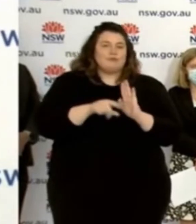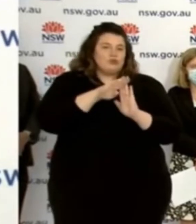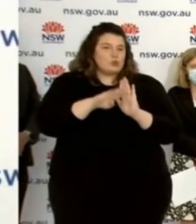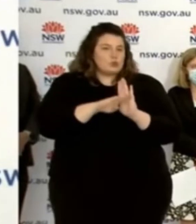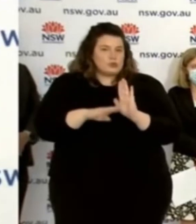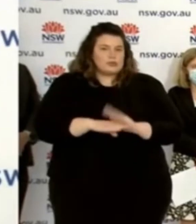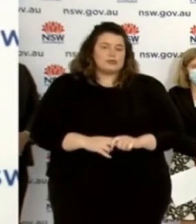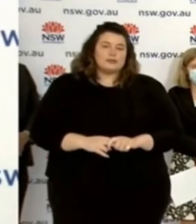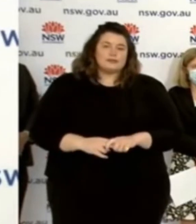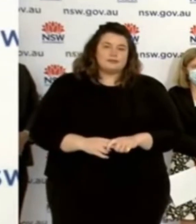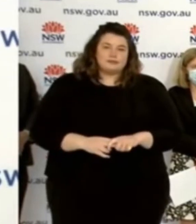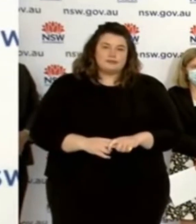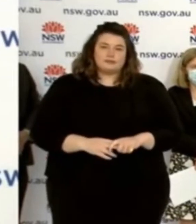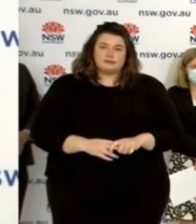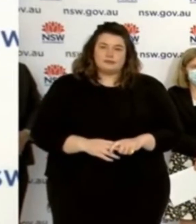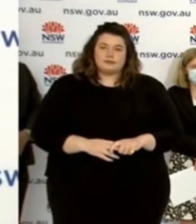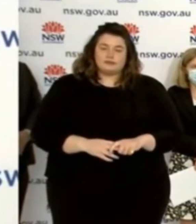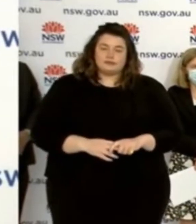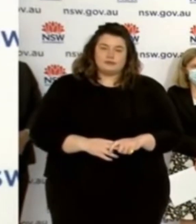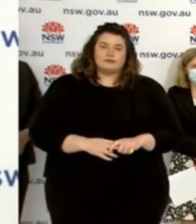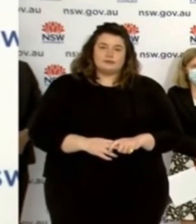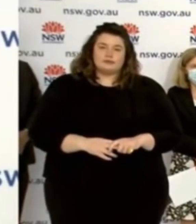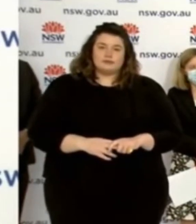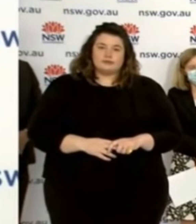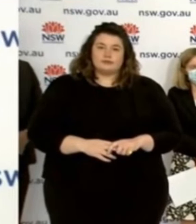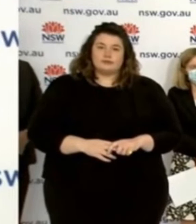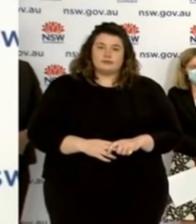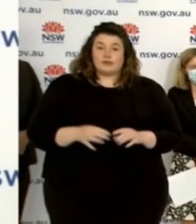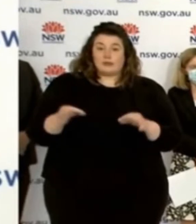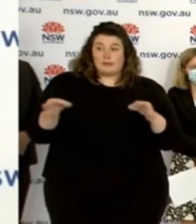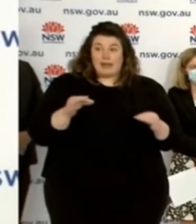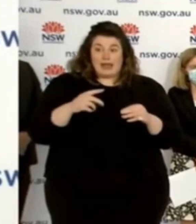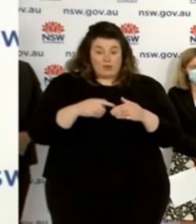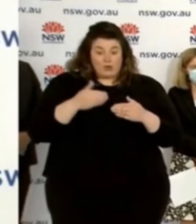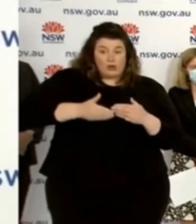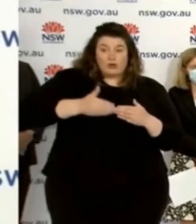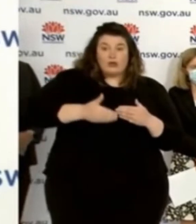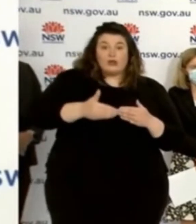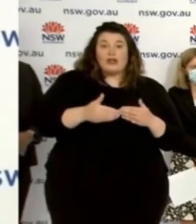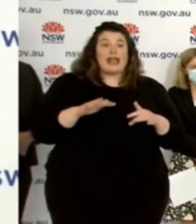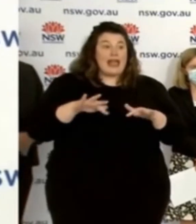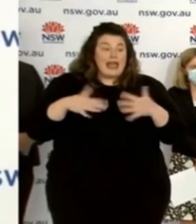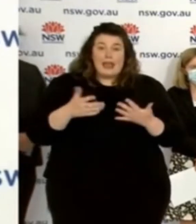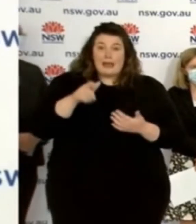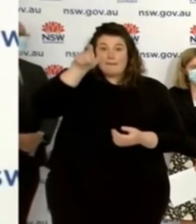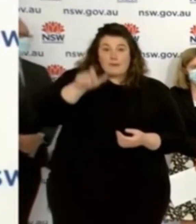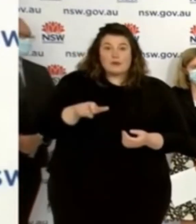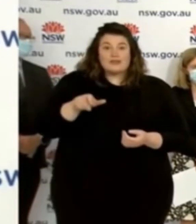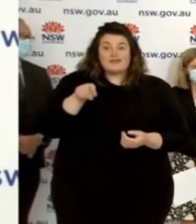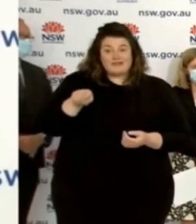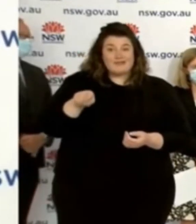vaccination. I also want to stress that at this stage, the roadmap says that any person who